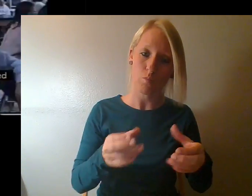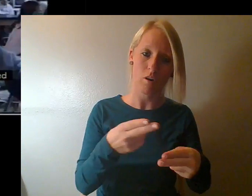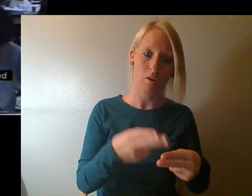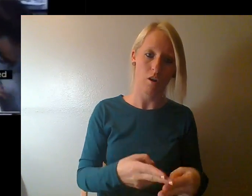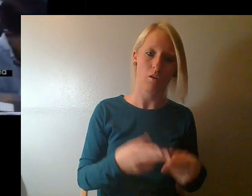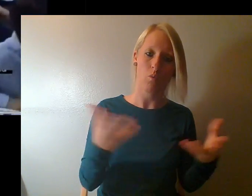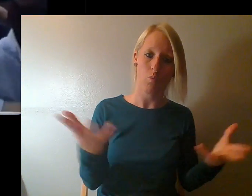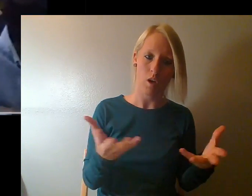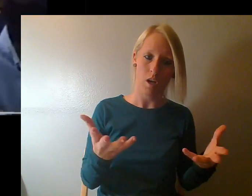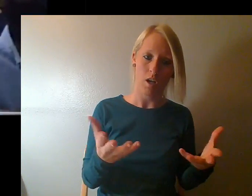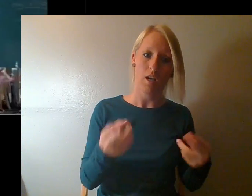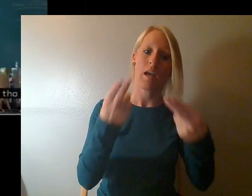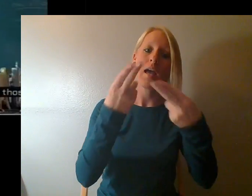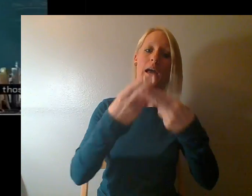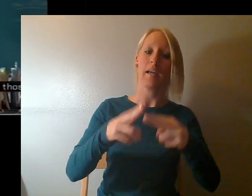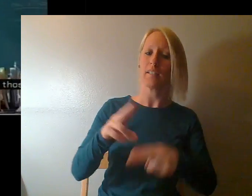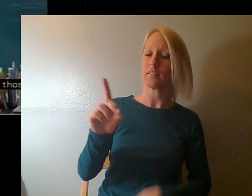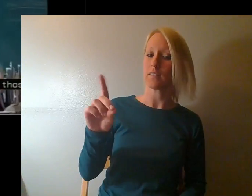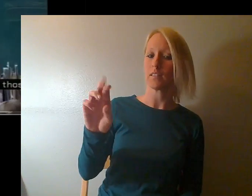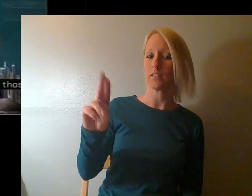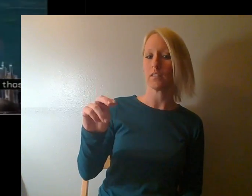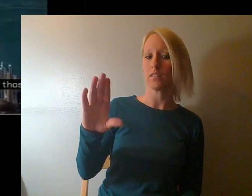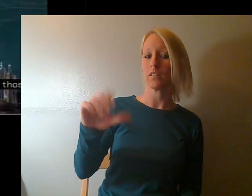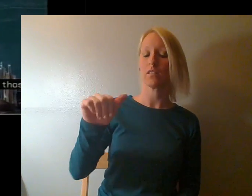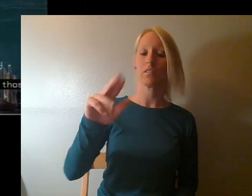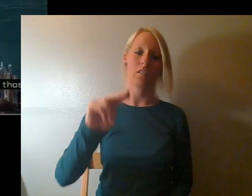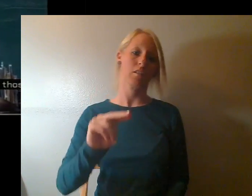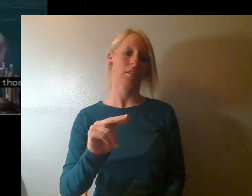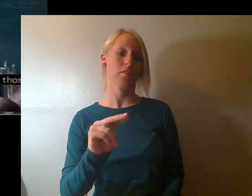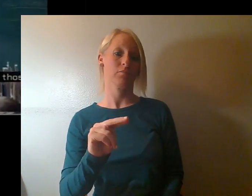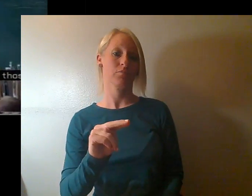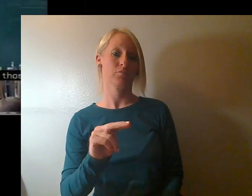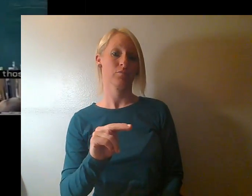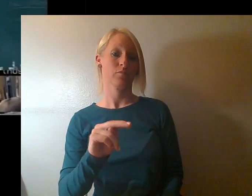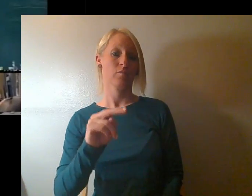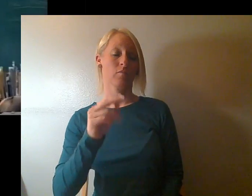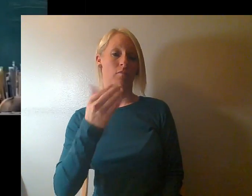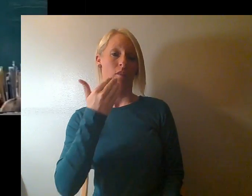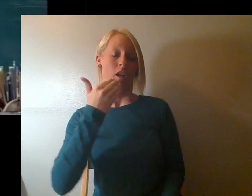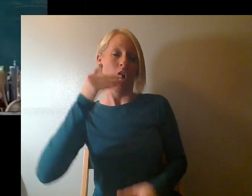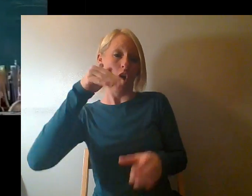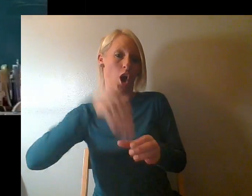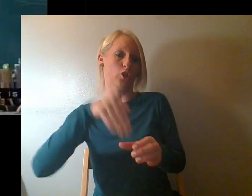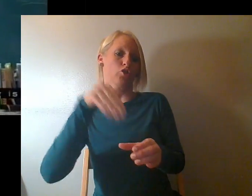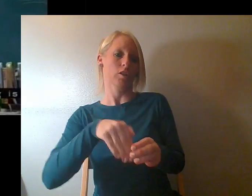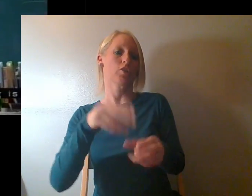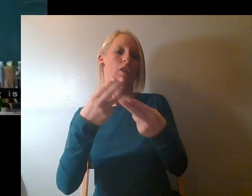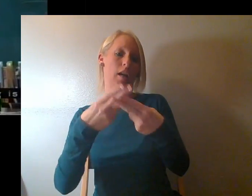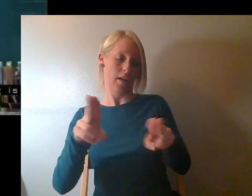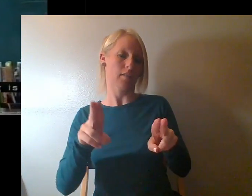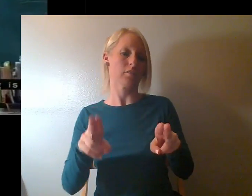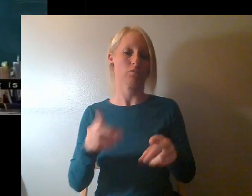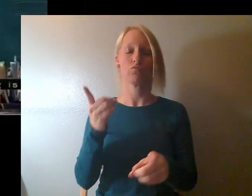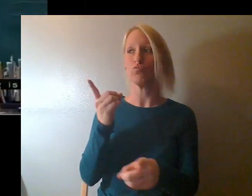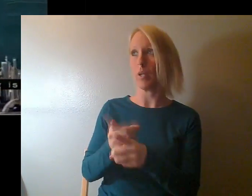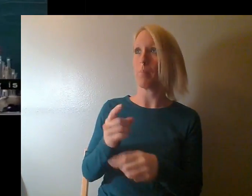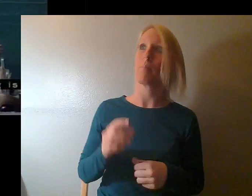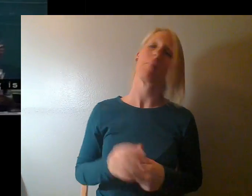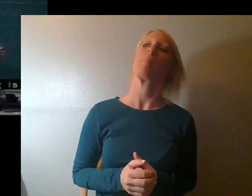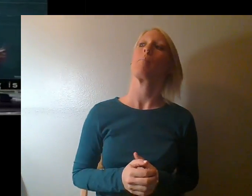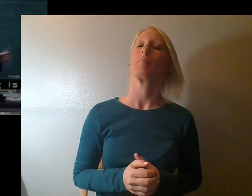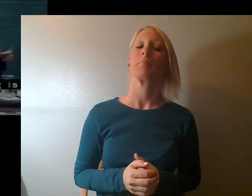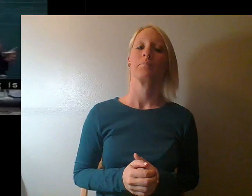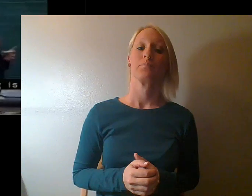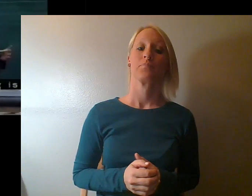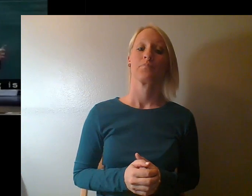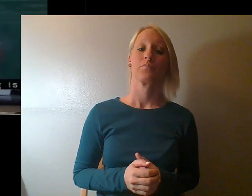Duncan? Eggs, and the largest of those is, of course, Duncan? Ostrich. The ostrich egg. All right, so that when an ostrich egg is the very